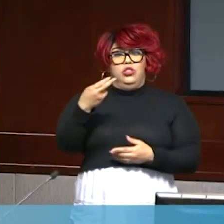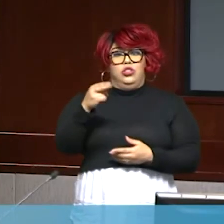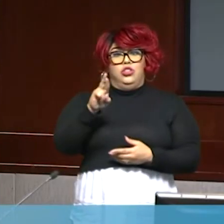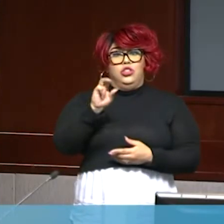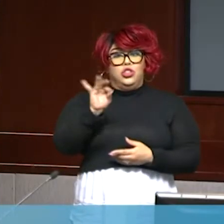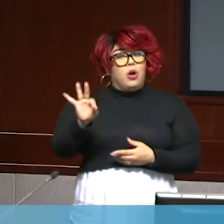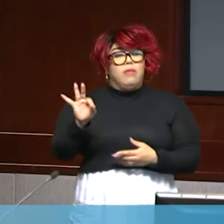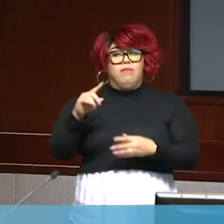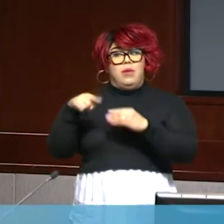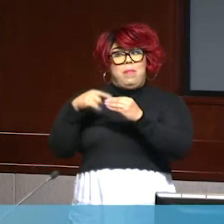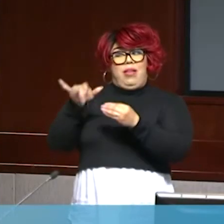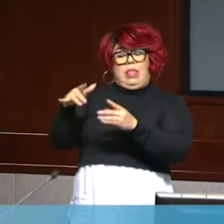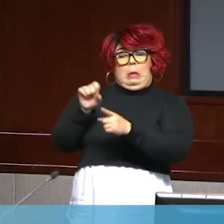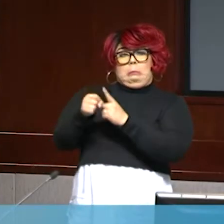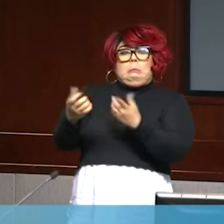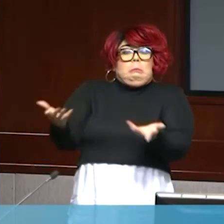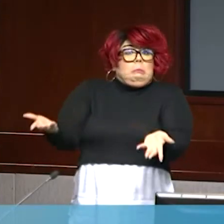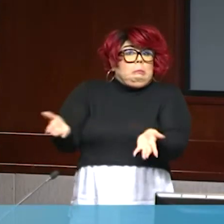Department about that.